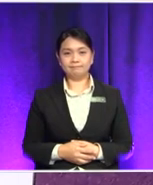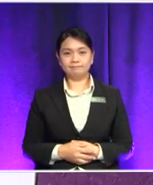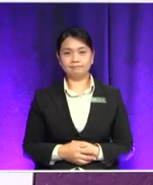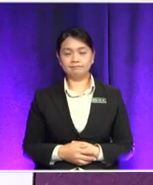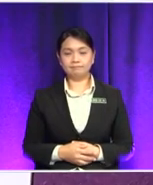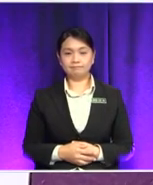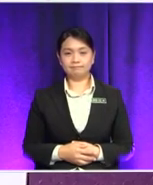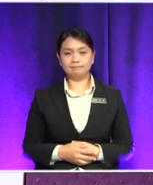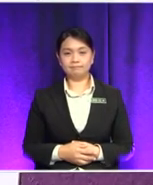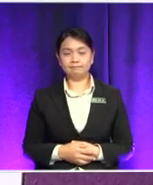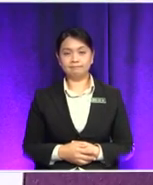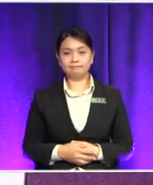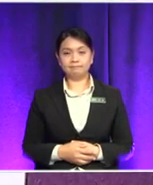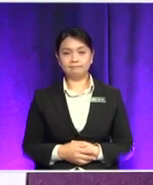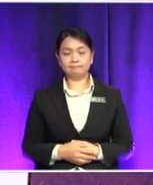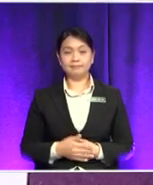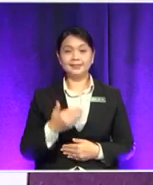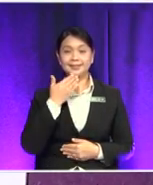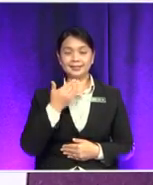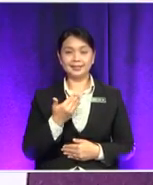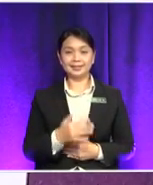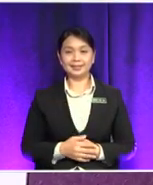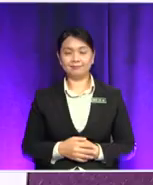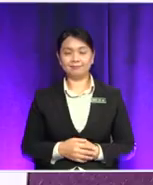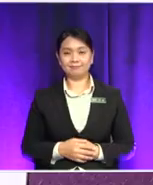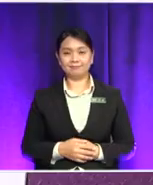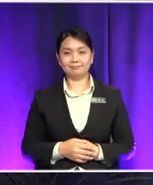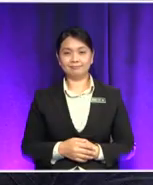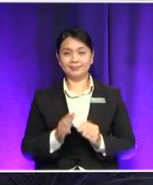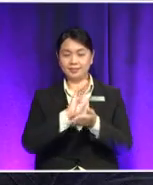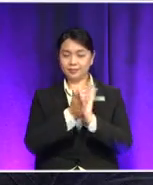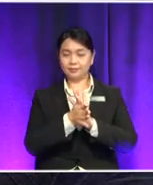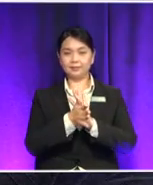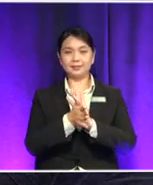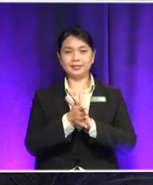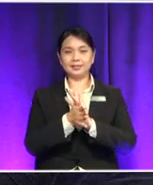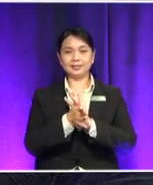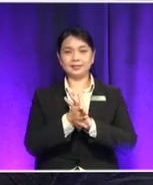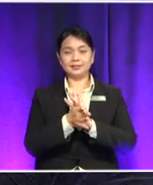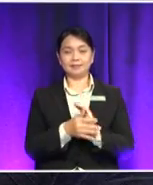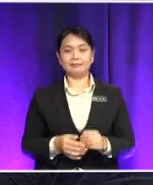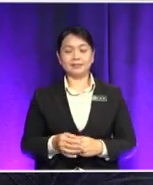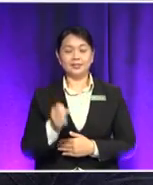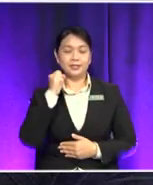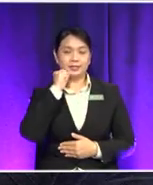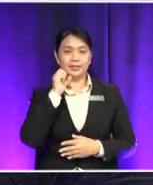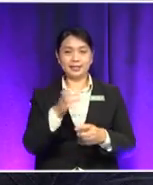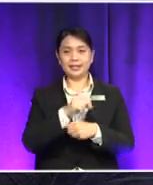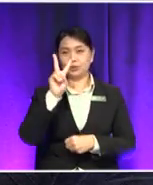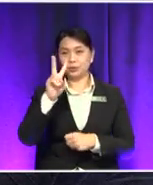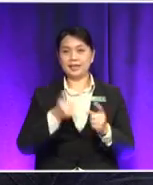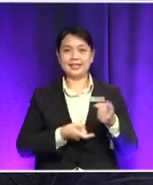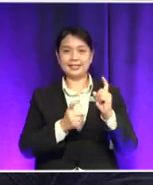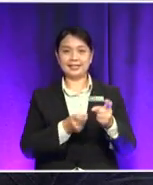newspaper article. Thank you. Right. So Shahira managed to get 2 candies. 2 candies for Shahira. Okay. Shahira, where